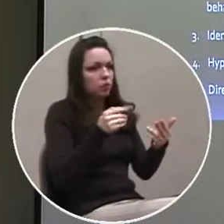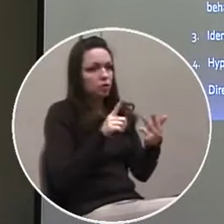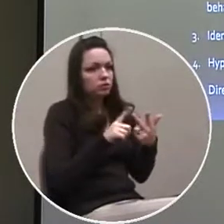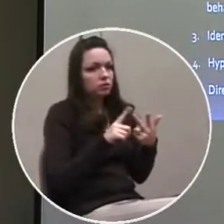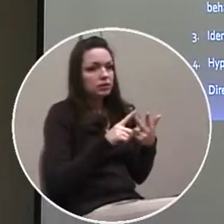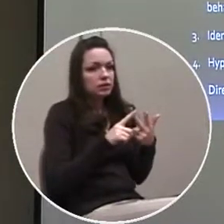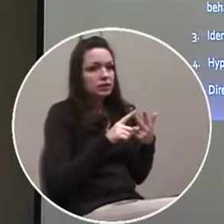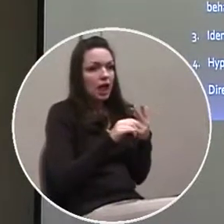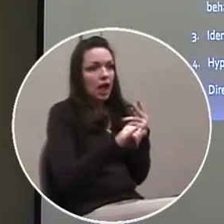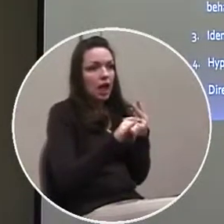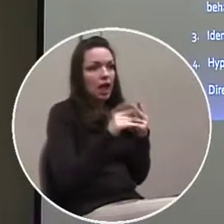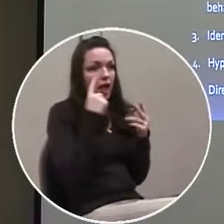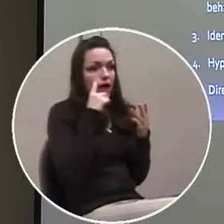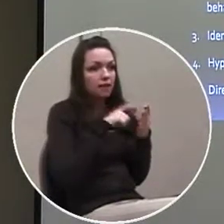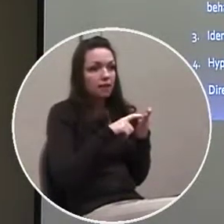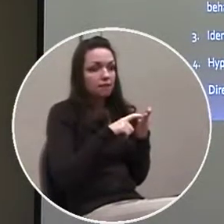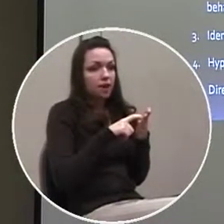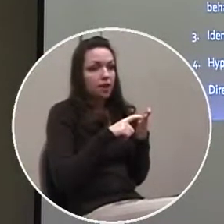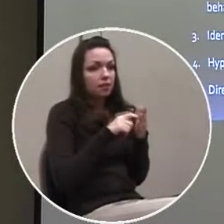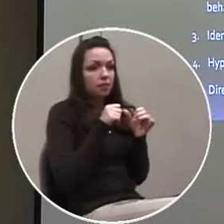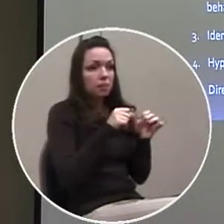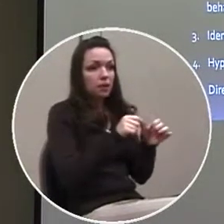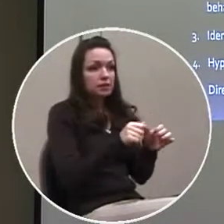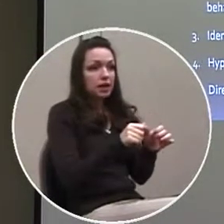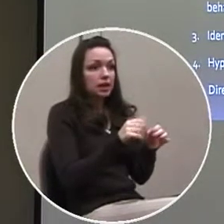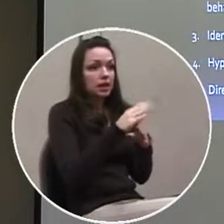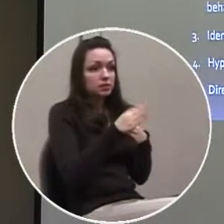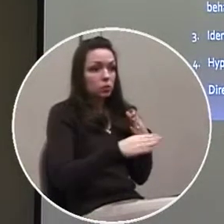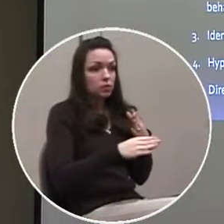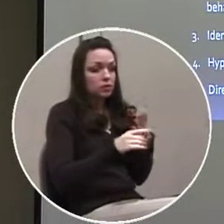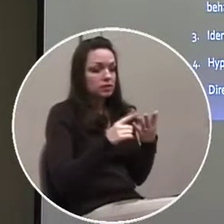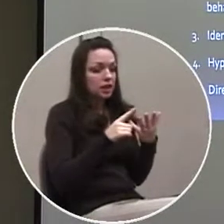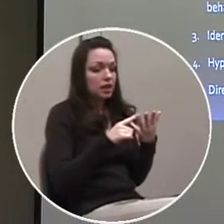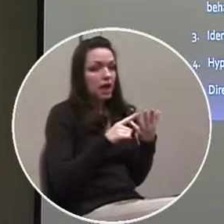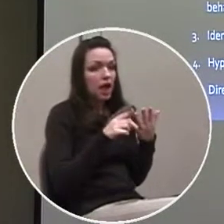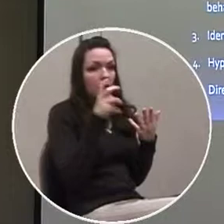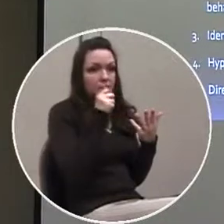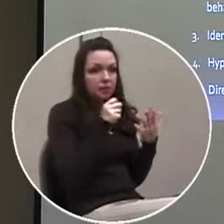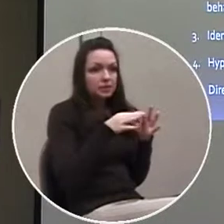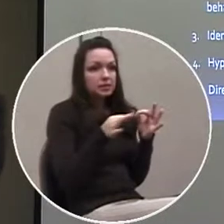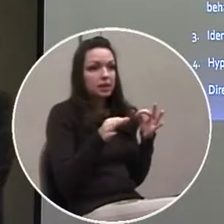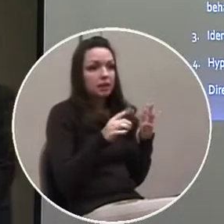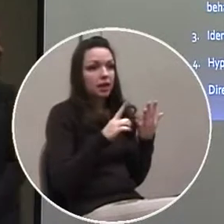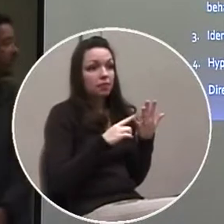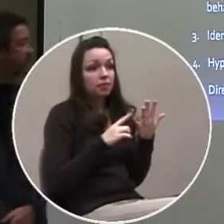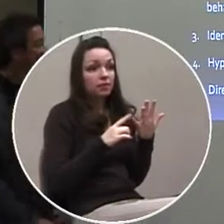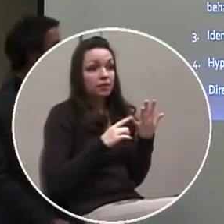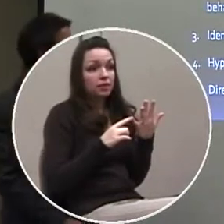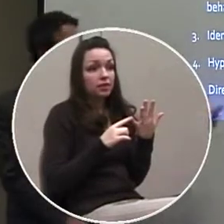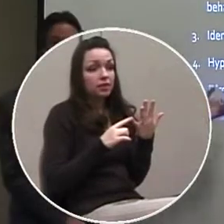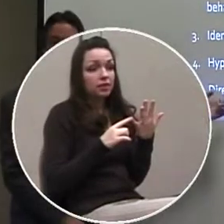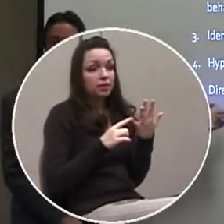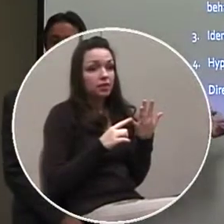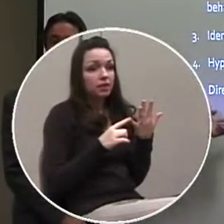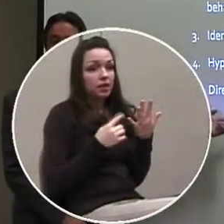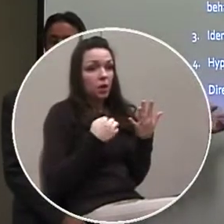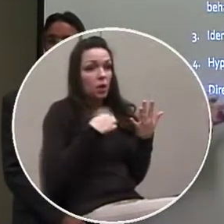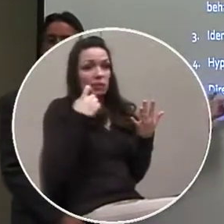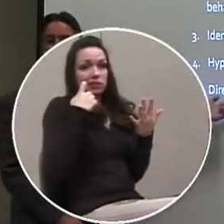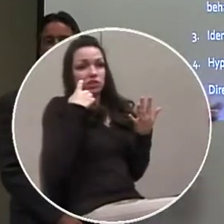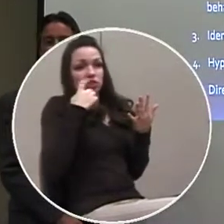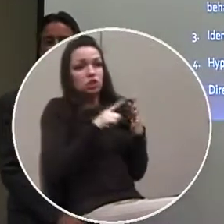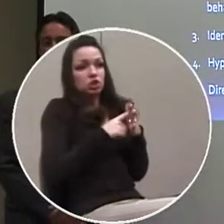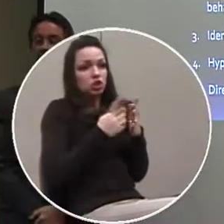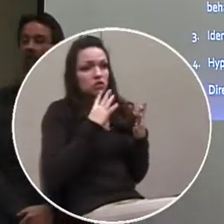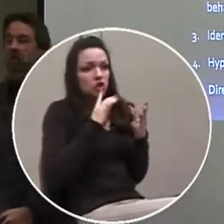of the maintaining consequences, a hypothesis statement, and the 5th one that we really just sort of started talking about at